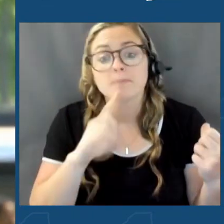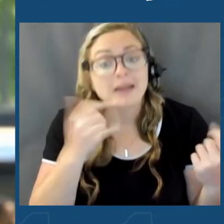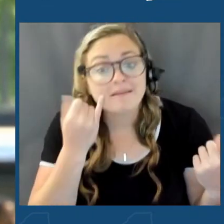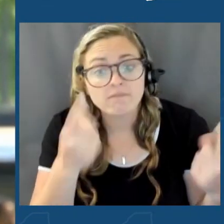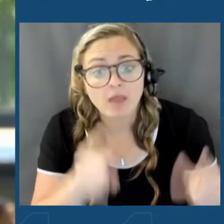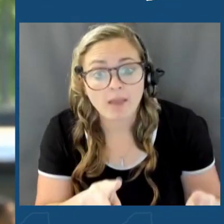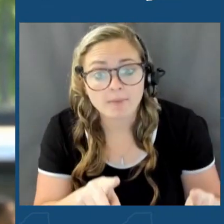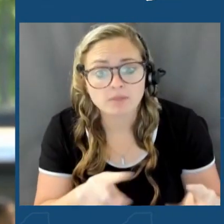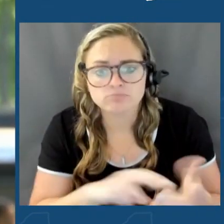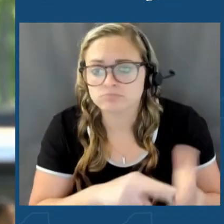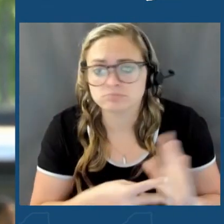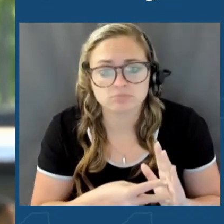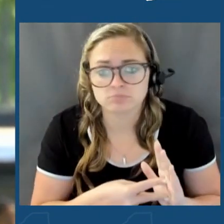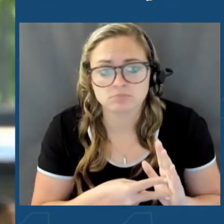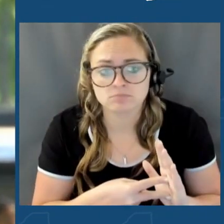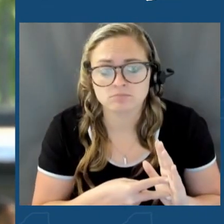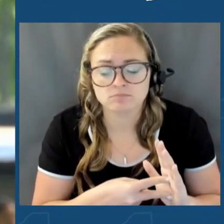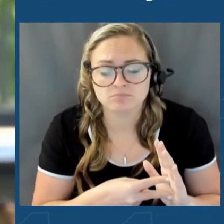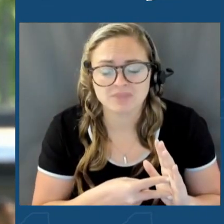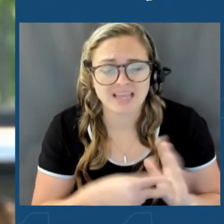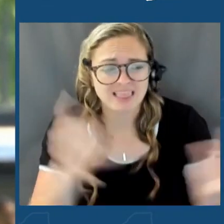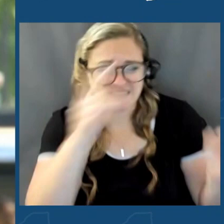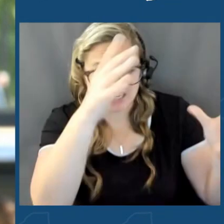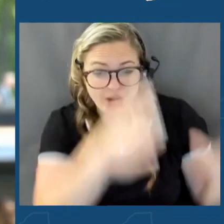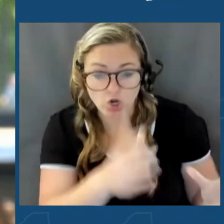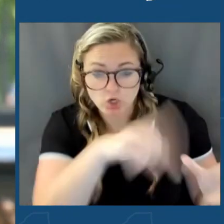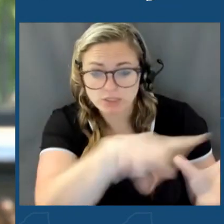would have meant the terrorists would have won.